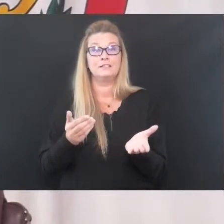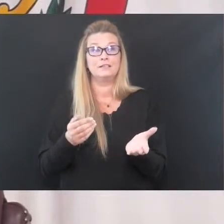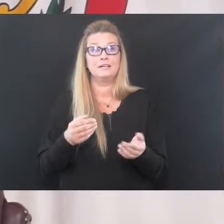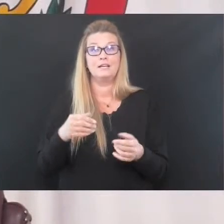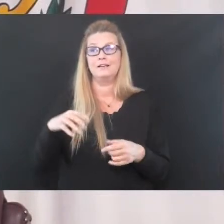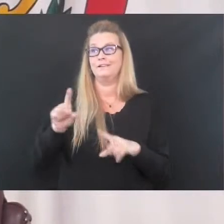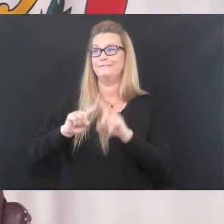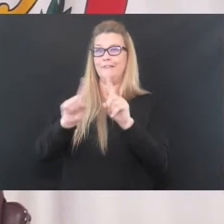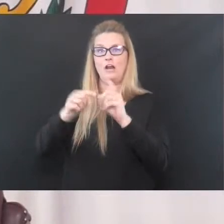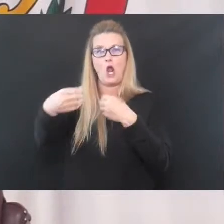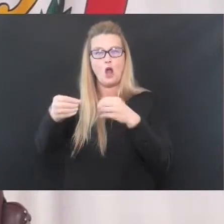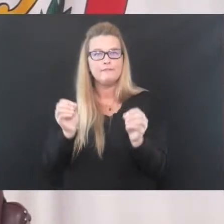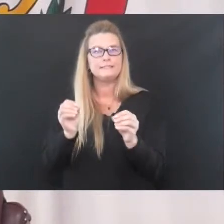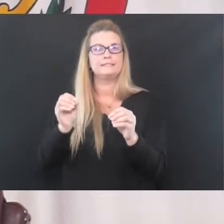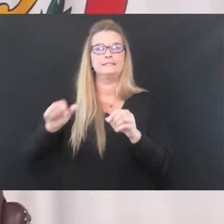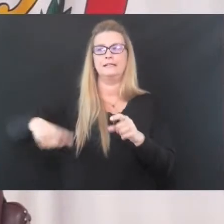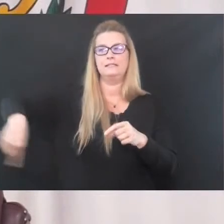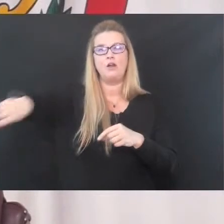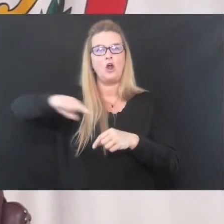and locations.